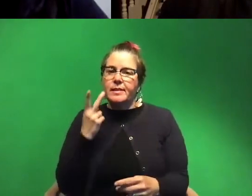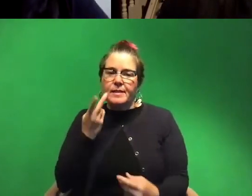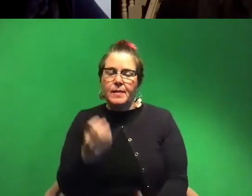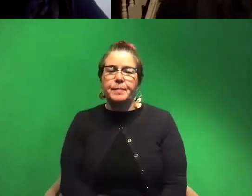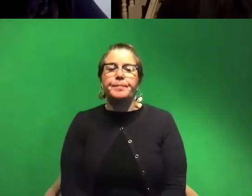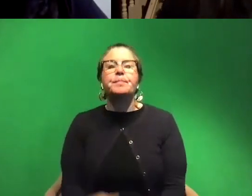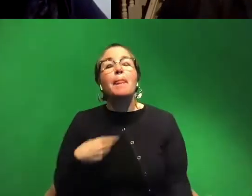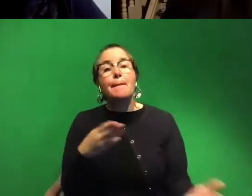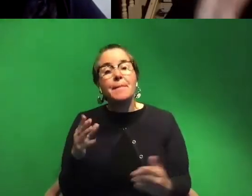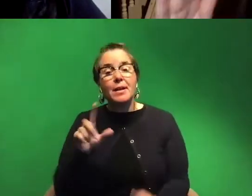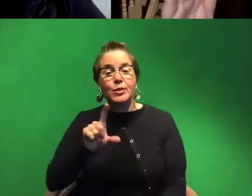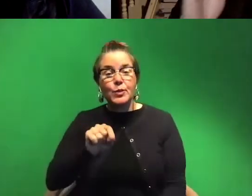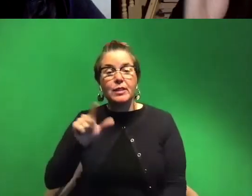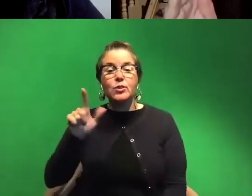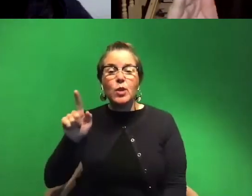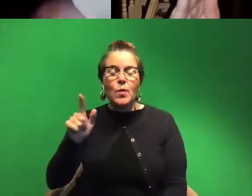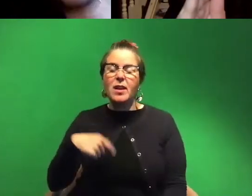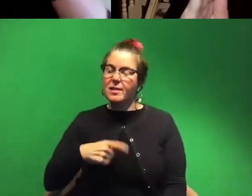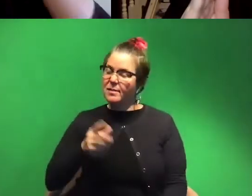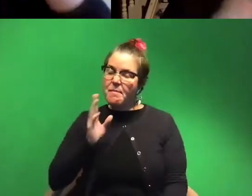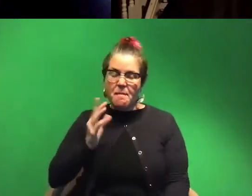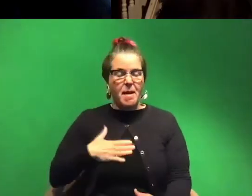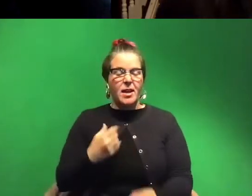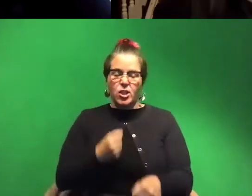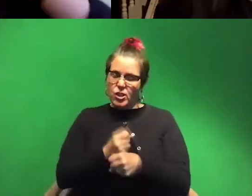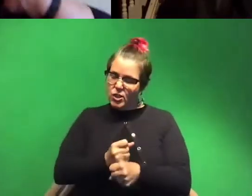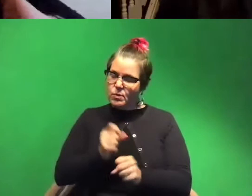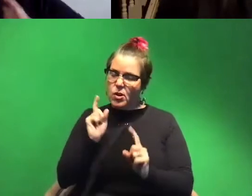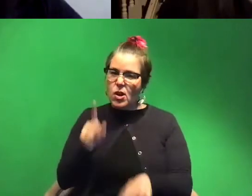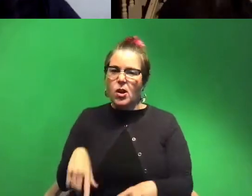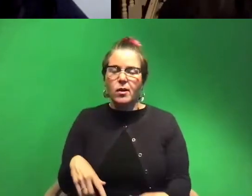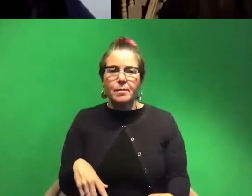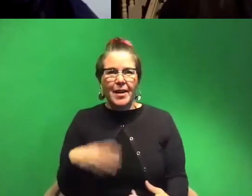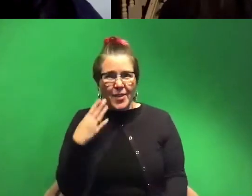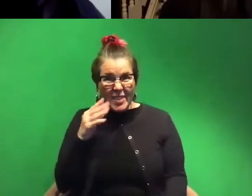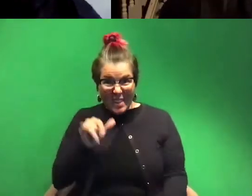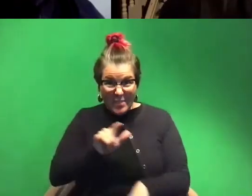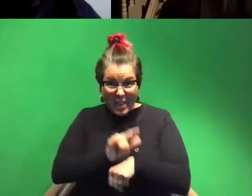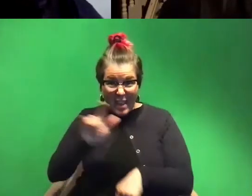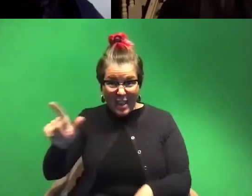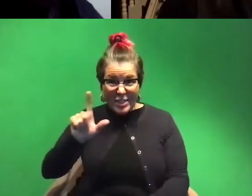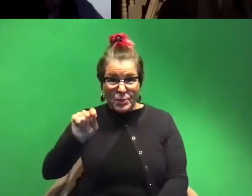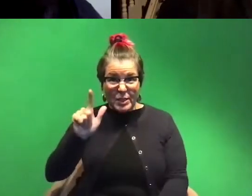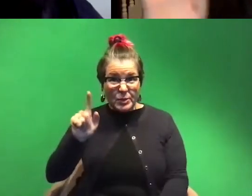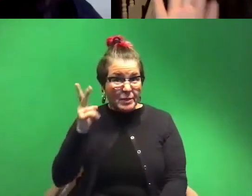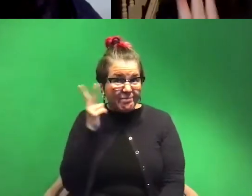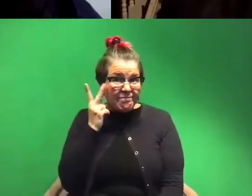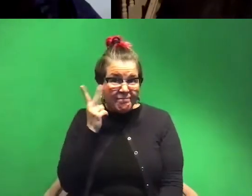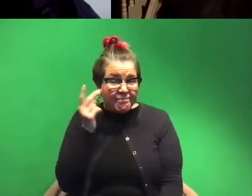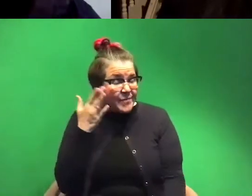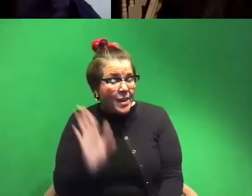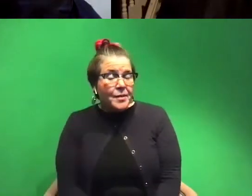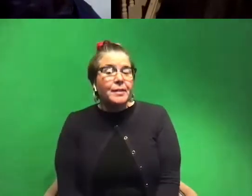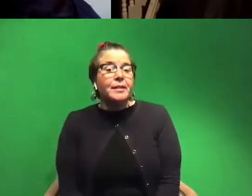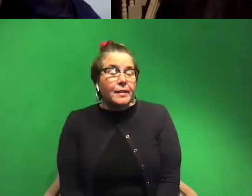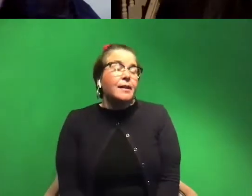planning on going in 2021. I was like, this is it. This is going to be my year. And I'm like, I don't even know if we're going to be able to fly at that time of year in 2020. Anyway, maybe